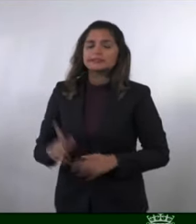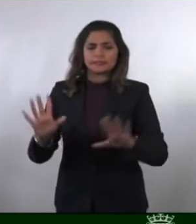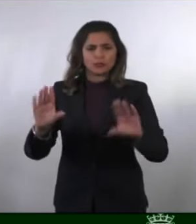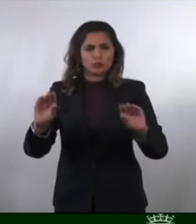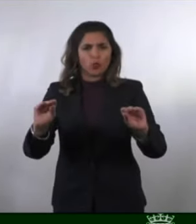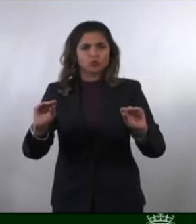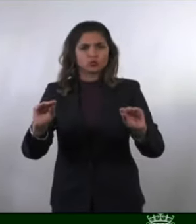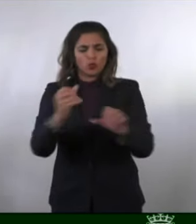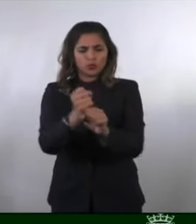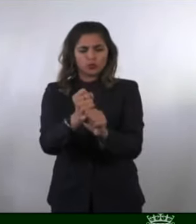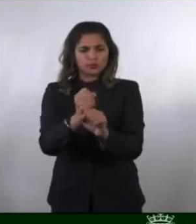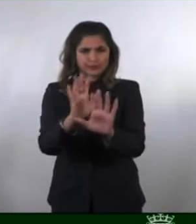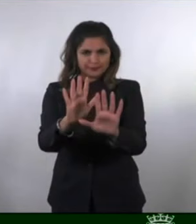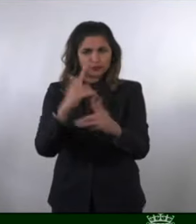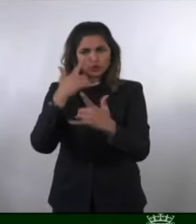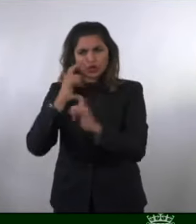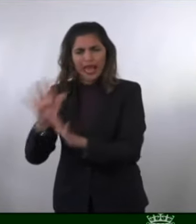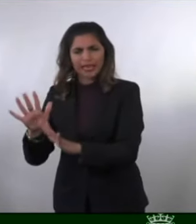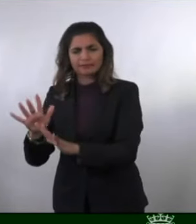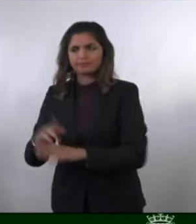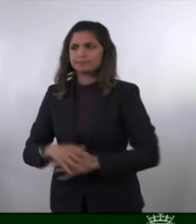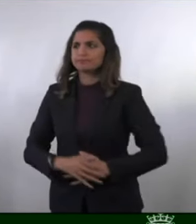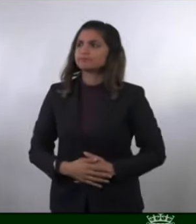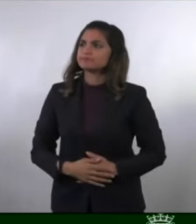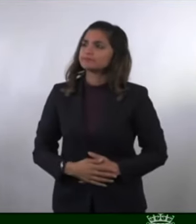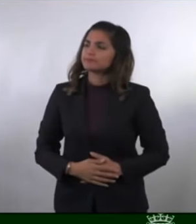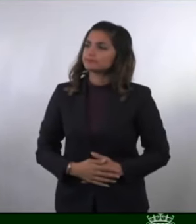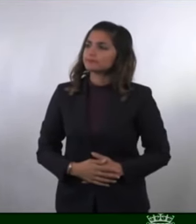for a moment so we can have it checked.